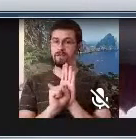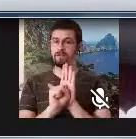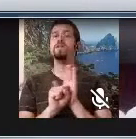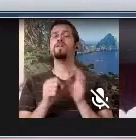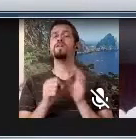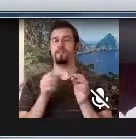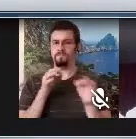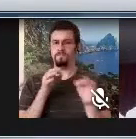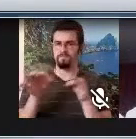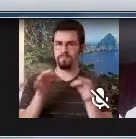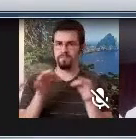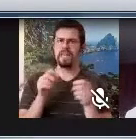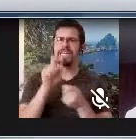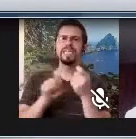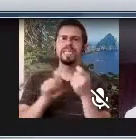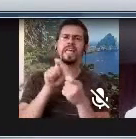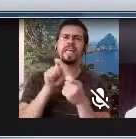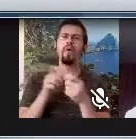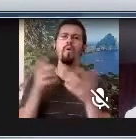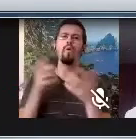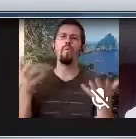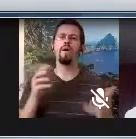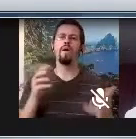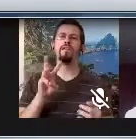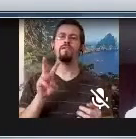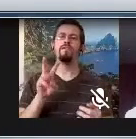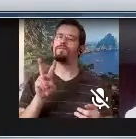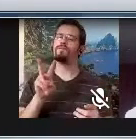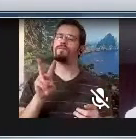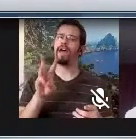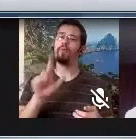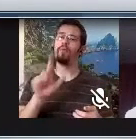it should look like their mouth is making. Wow.